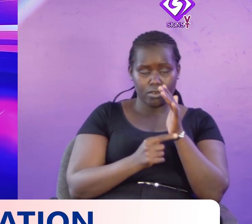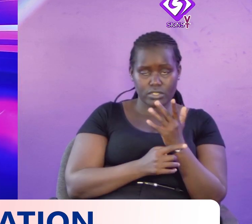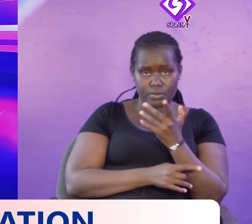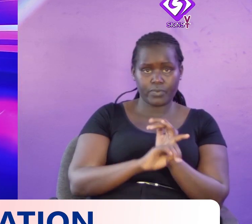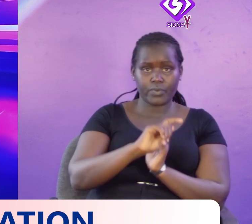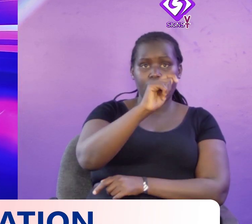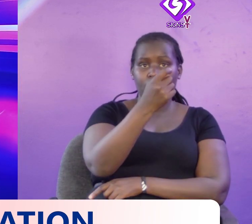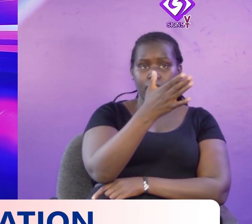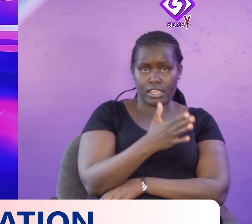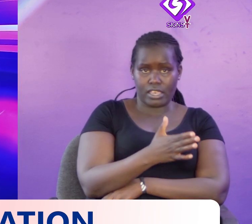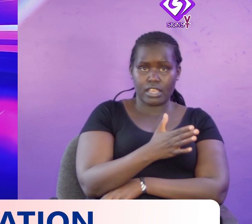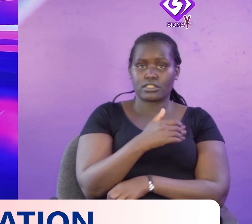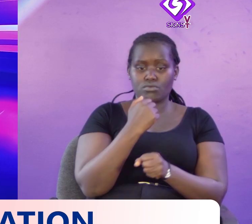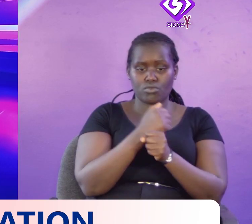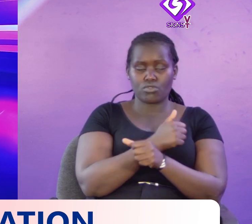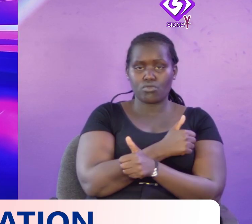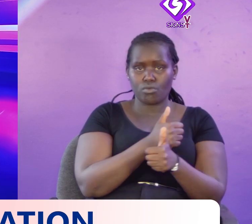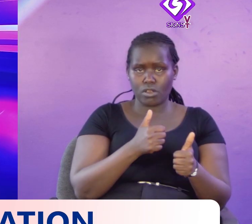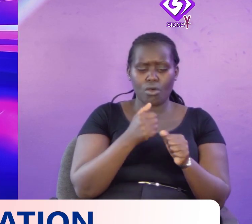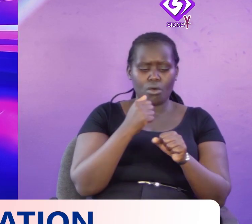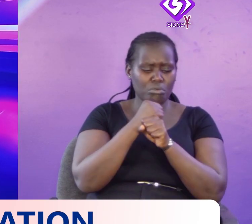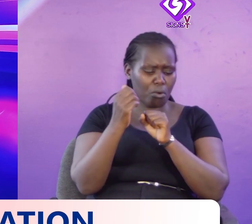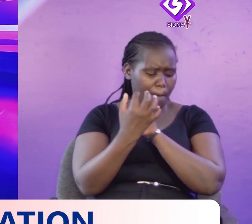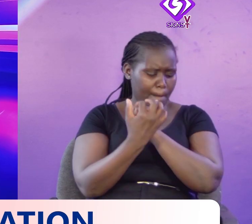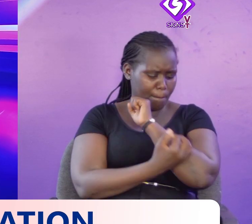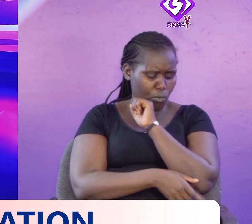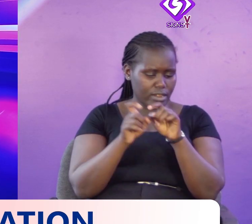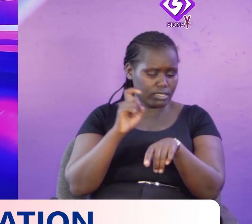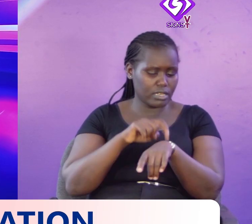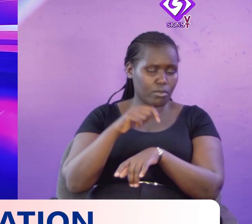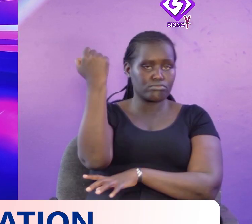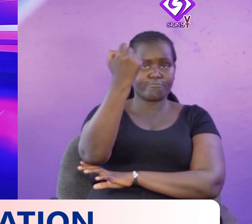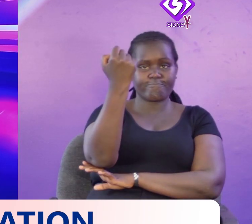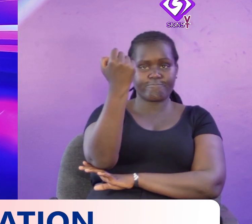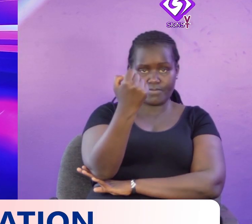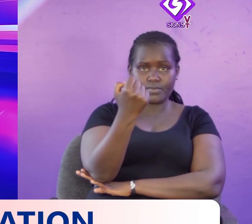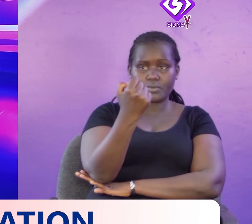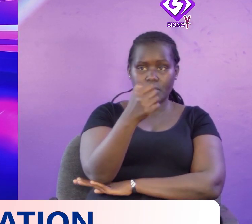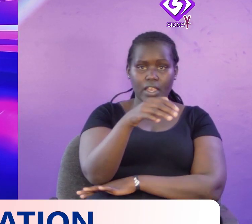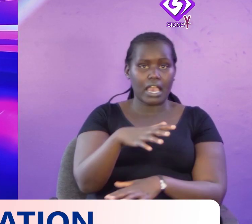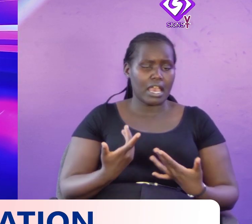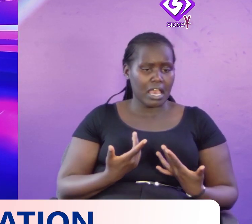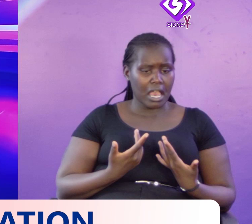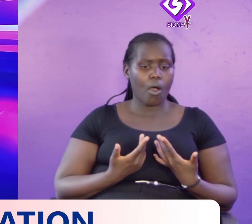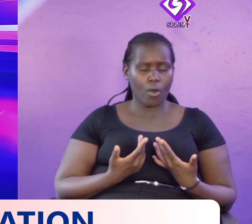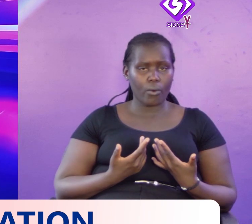Kenyans, we do so poorly. We do so poorly when it comes to politics. And ni kama huwa